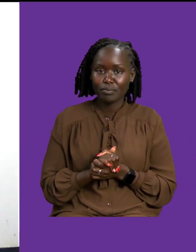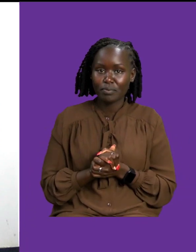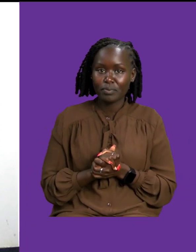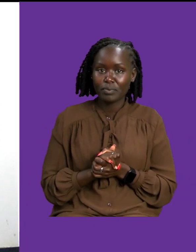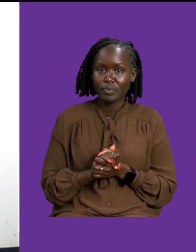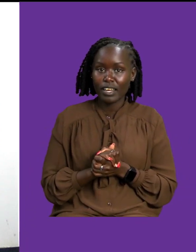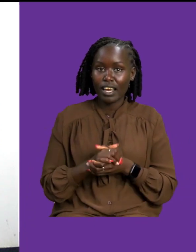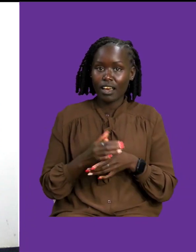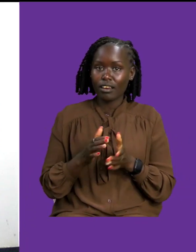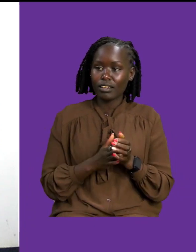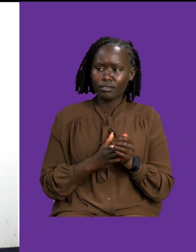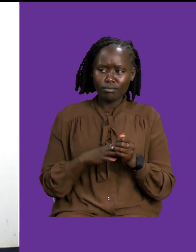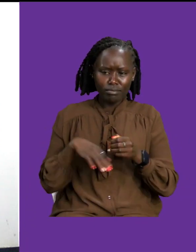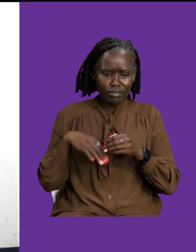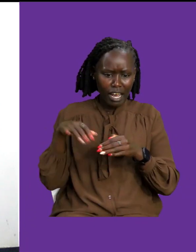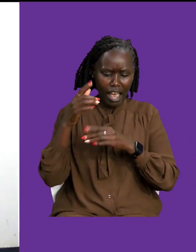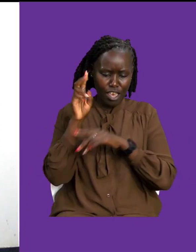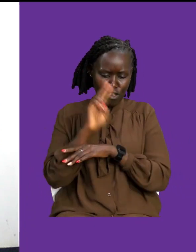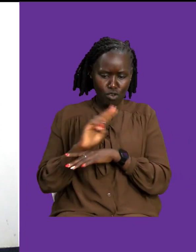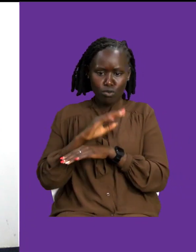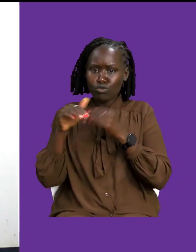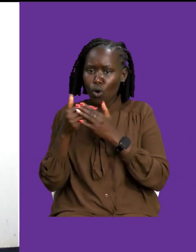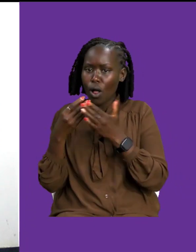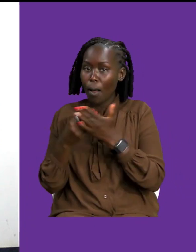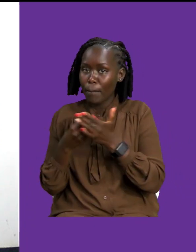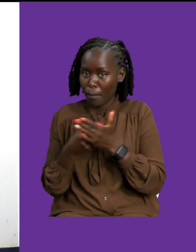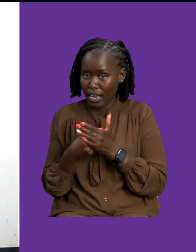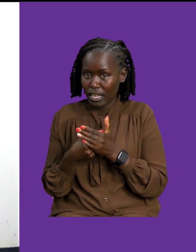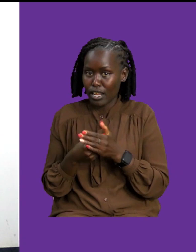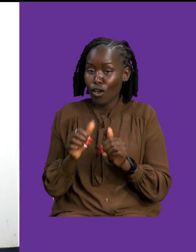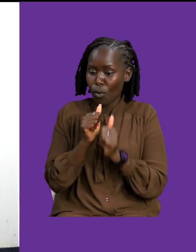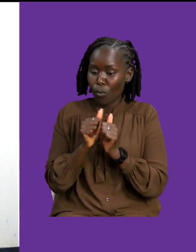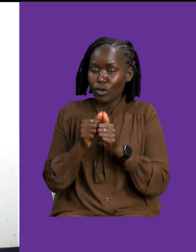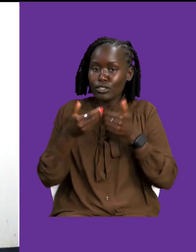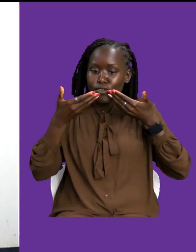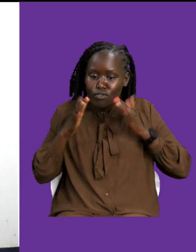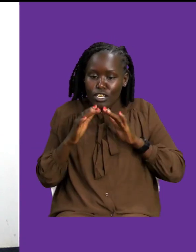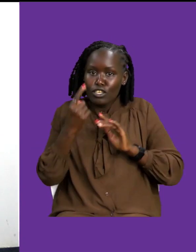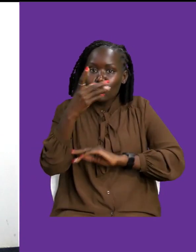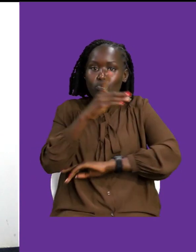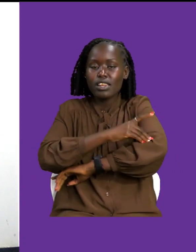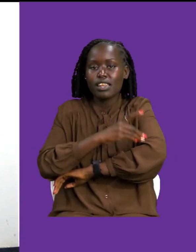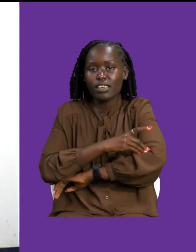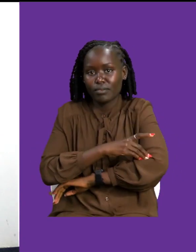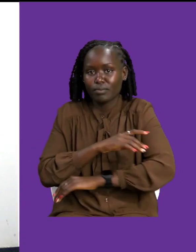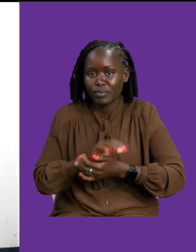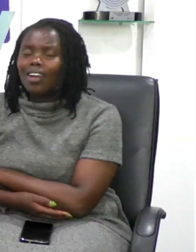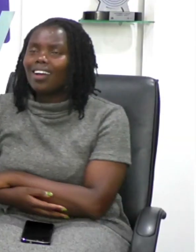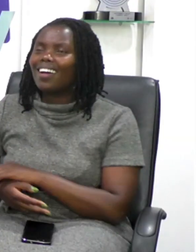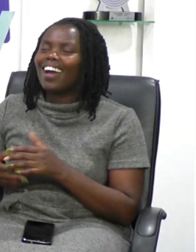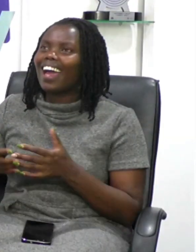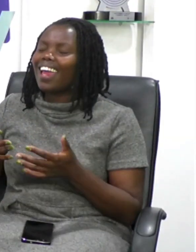And I did that by spending all my pocket money on them, which they will finish in 1 day.